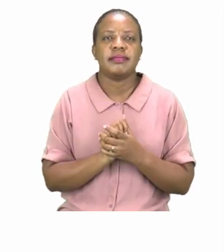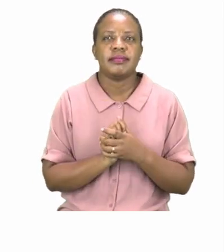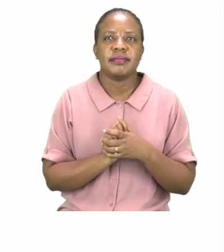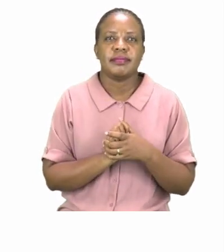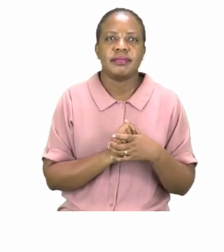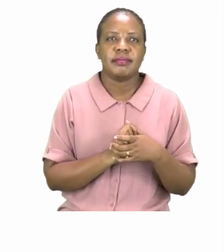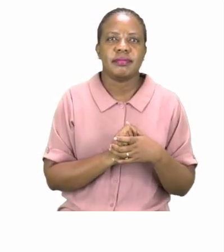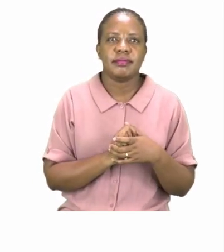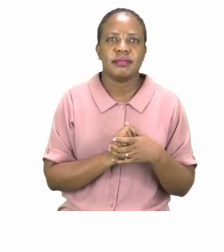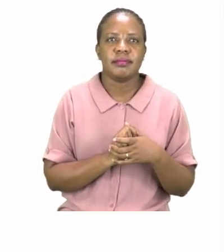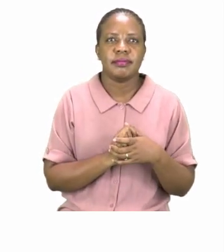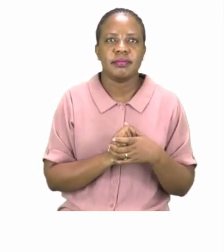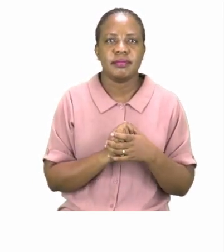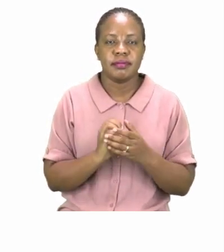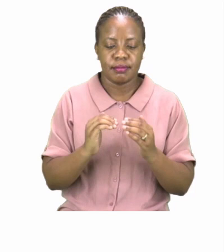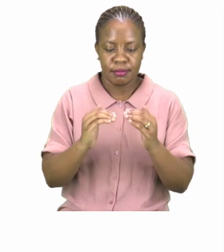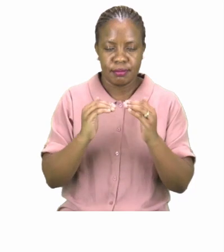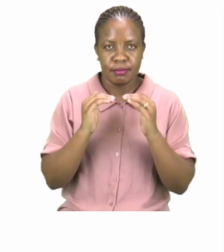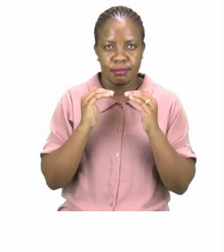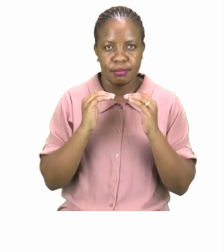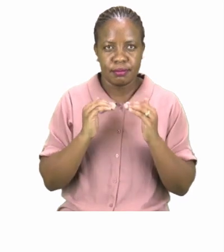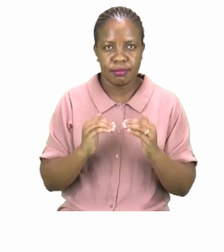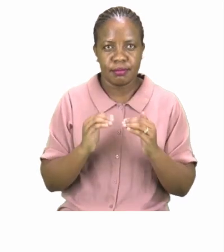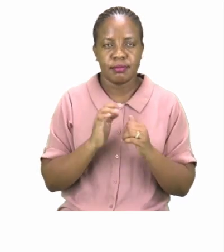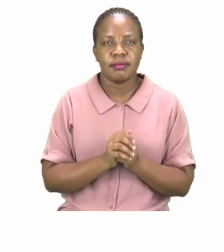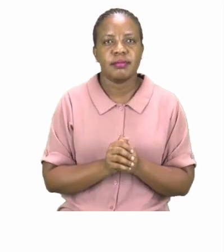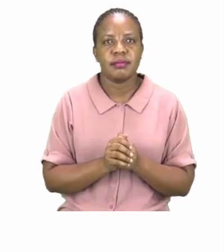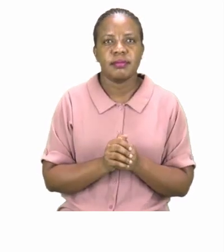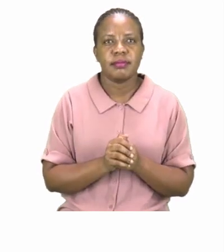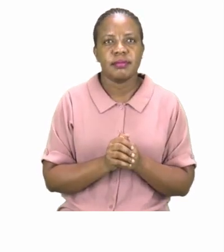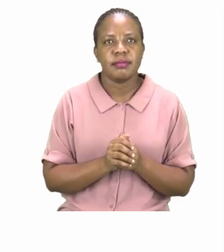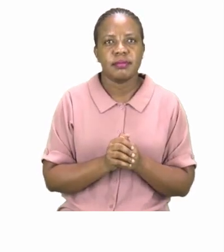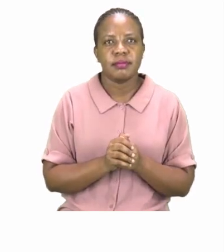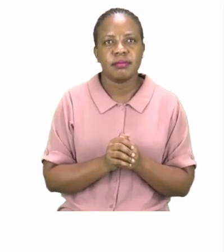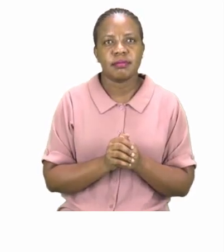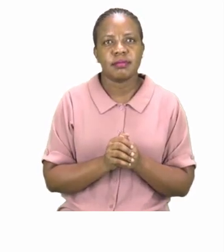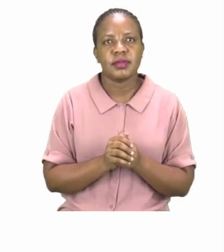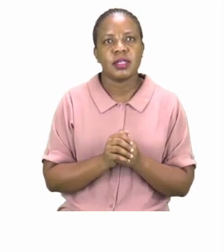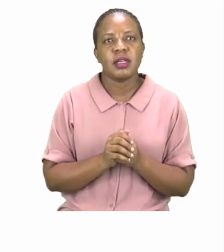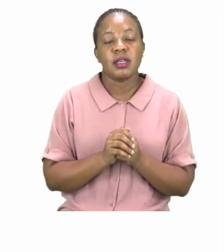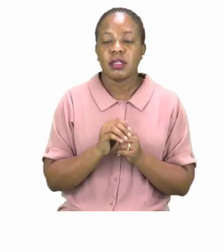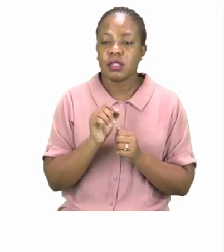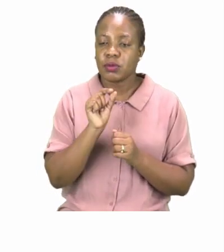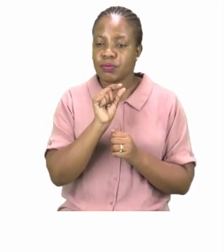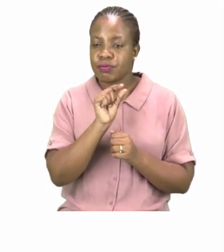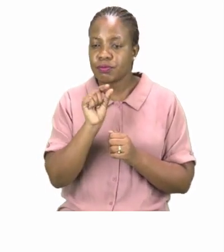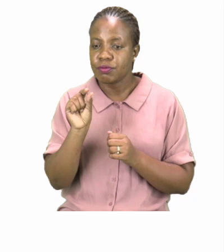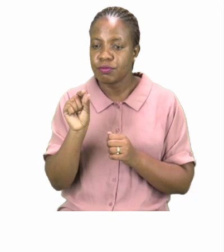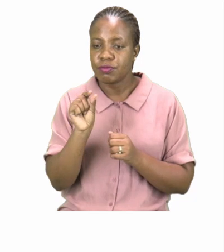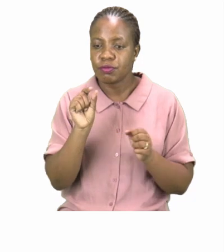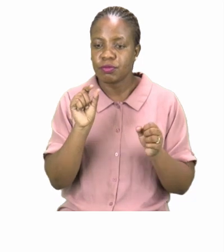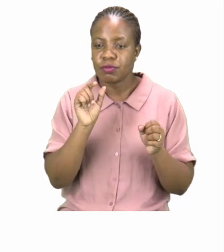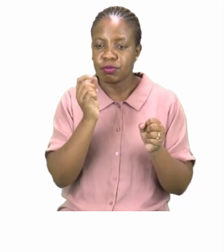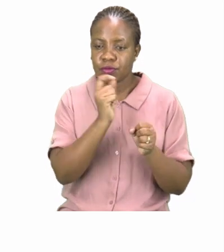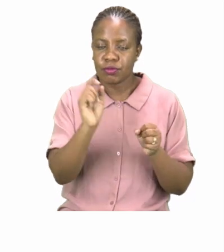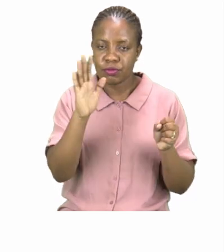Now, the second part of our exercise is for us to fill in the missing words. Wow,